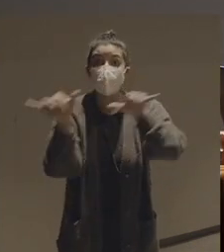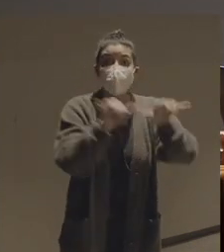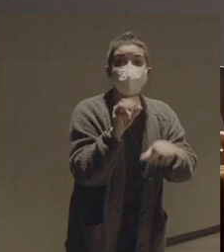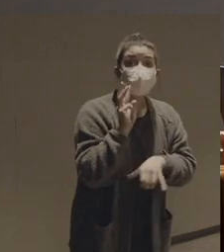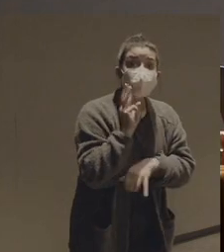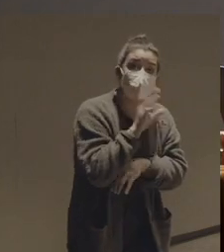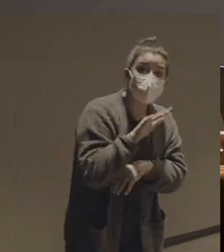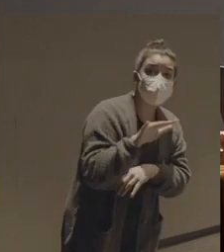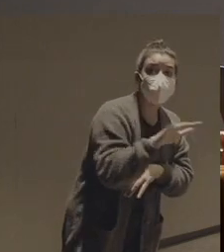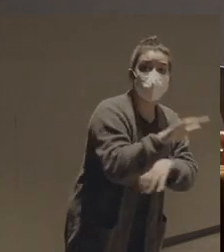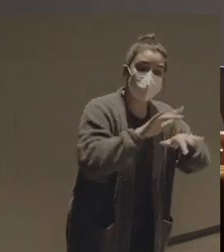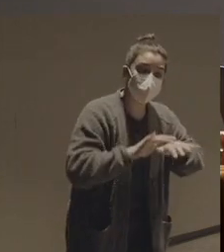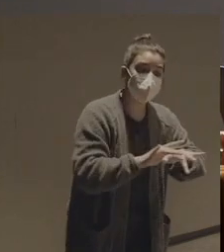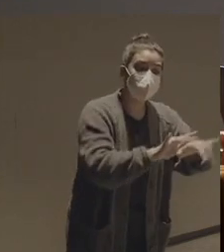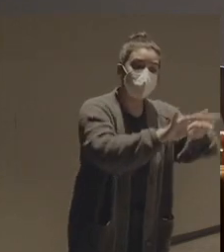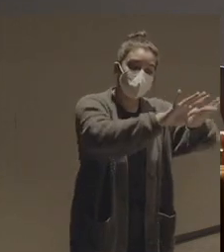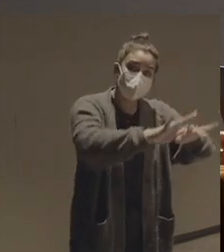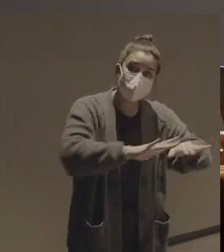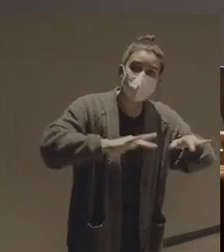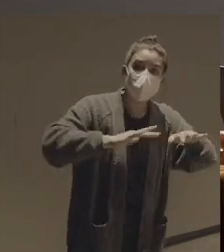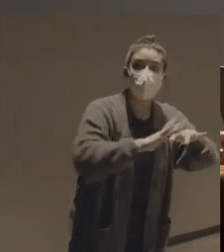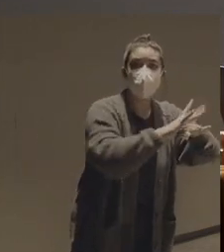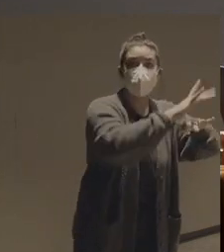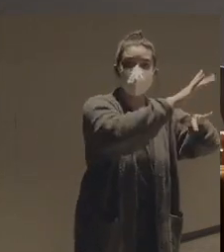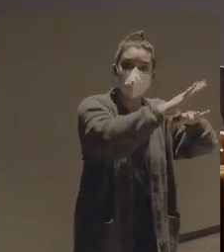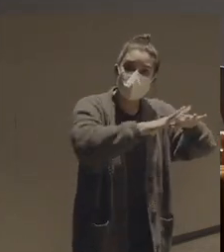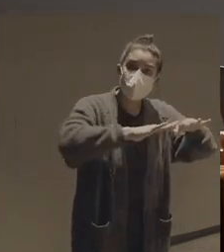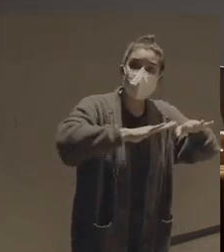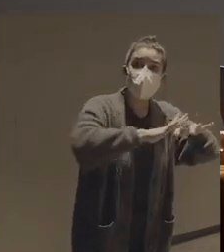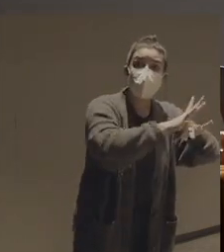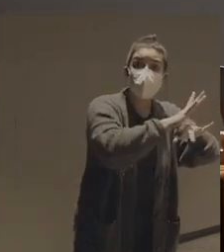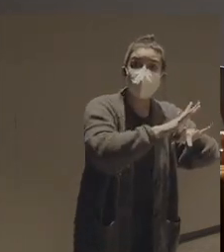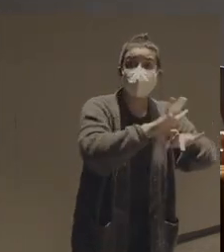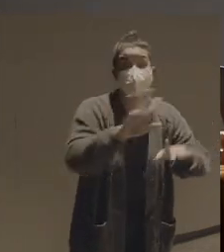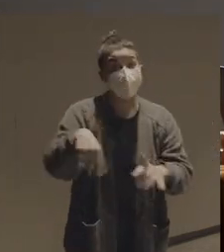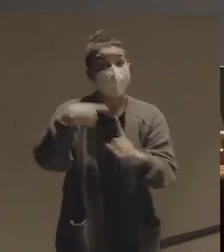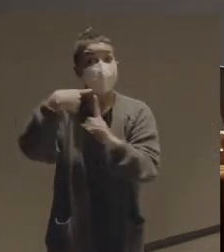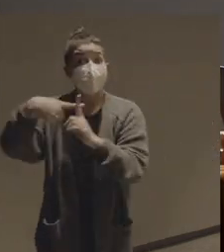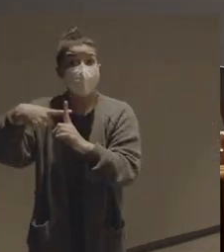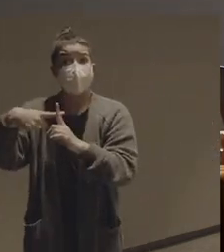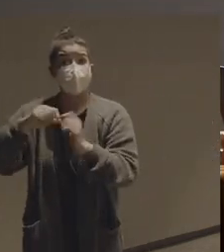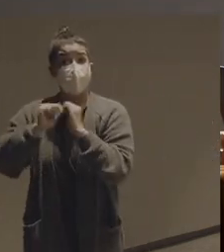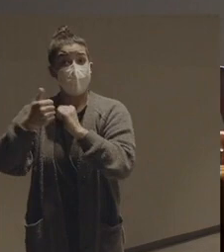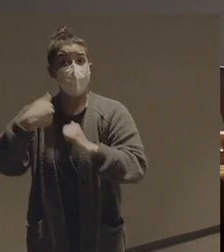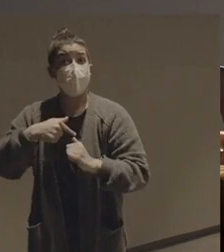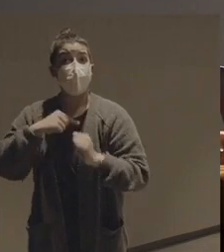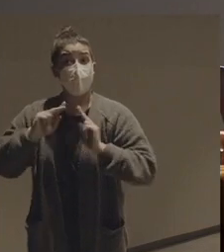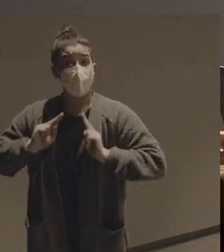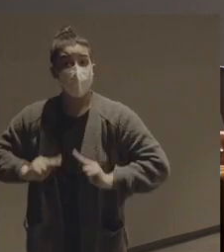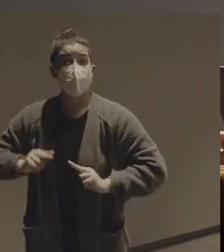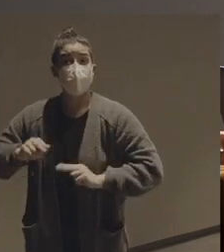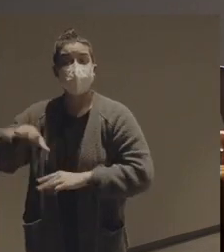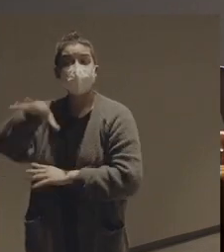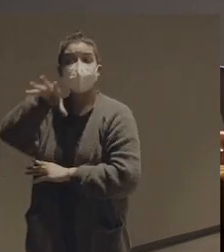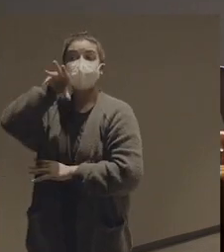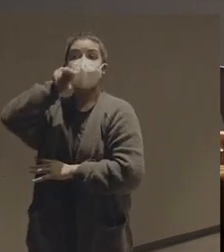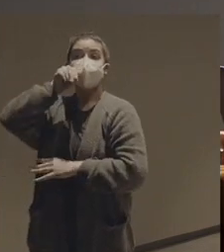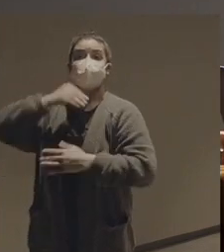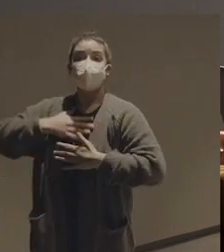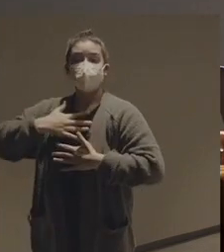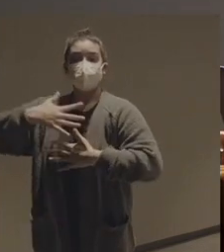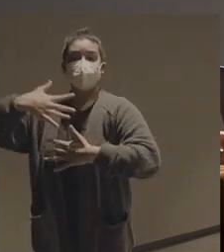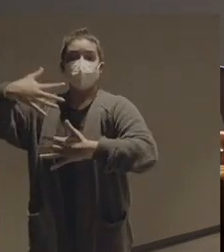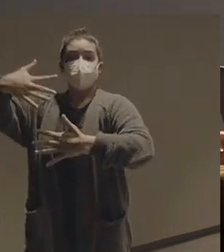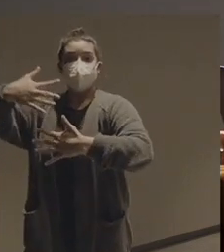breath is central to meditation. So I thought that was a really interesting insight. And